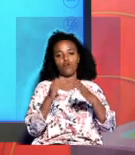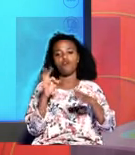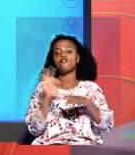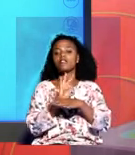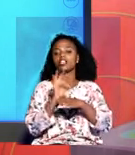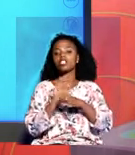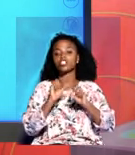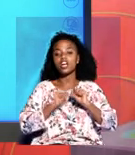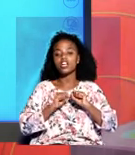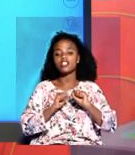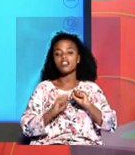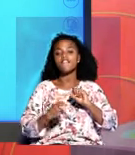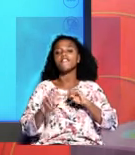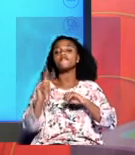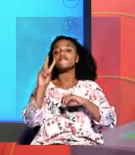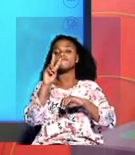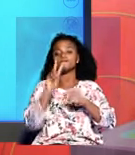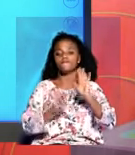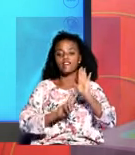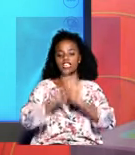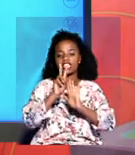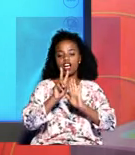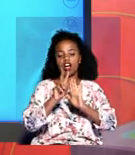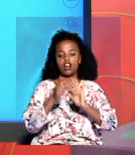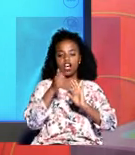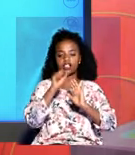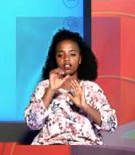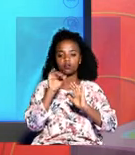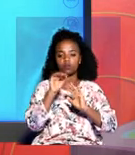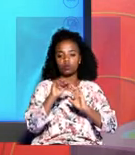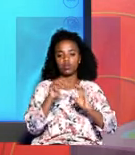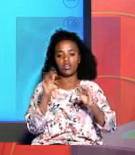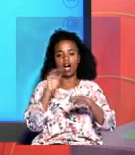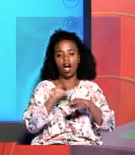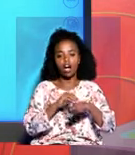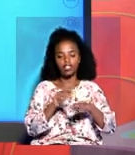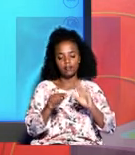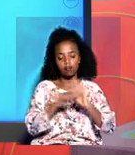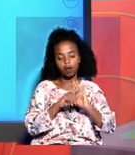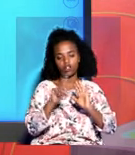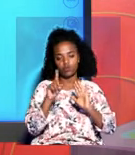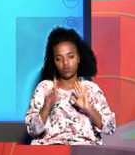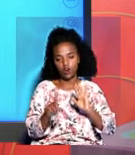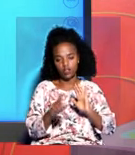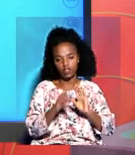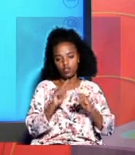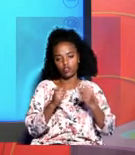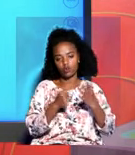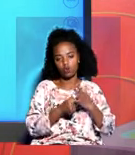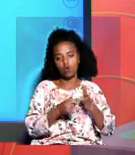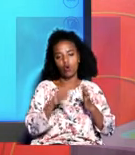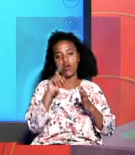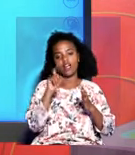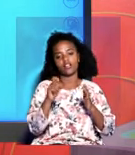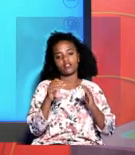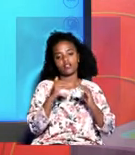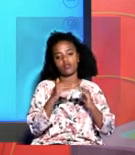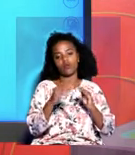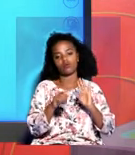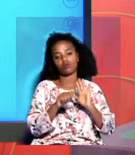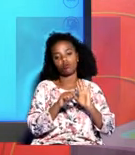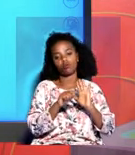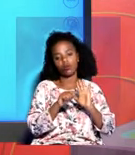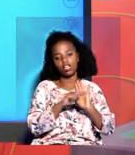vertical asymptote at minus 1, not a whole. Therefore, here, not only x equals to minus 2, x is equals